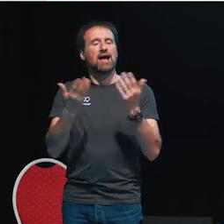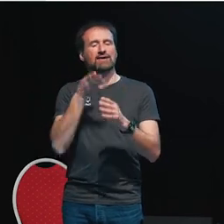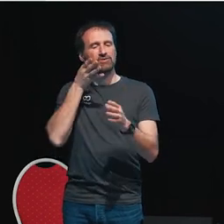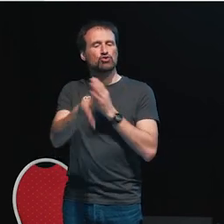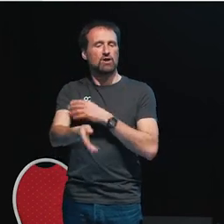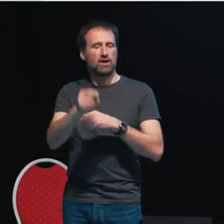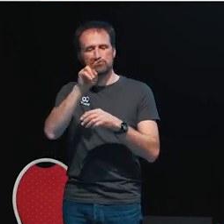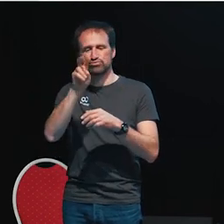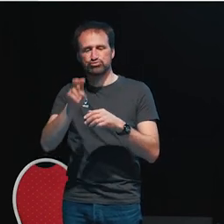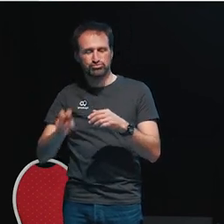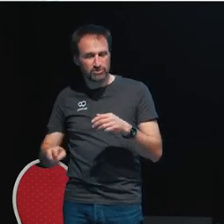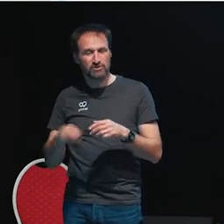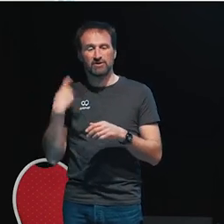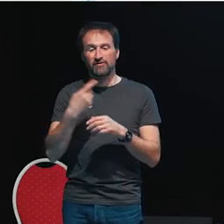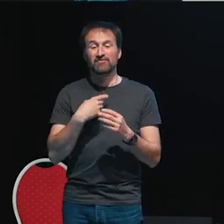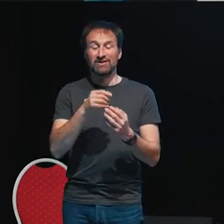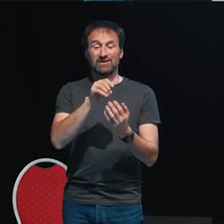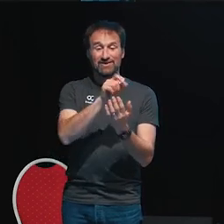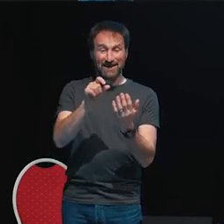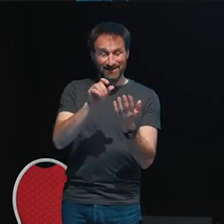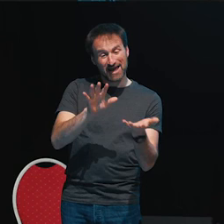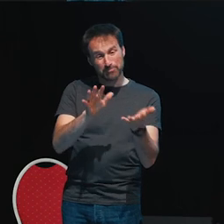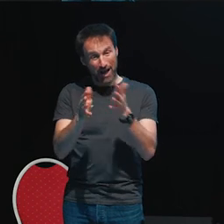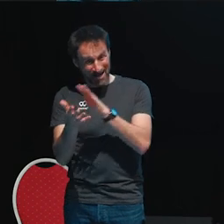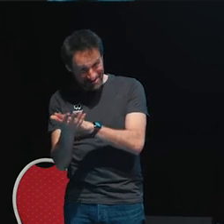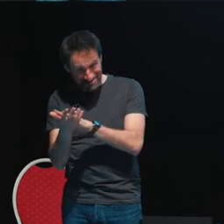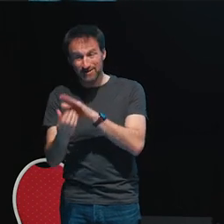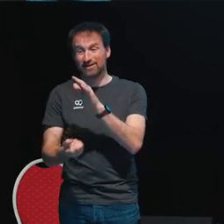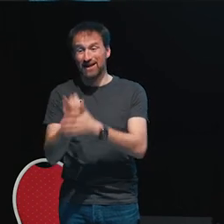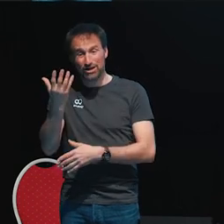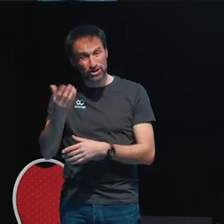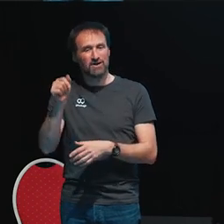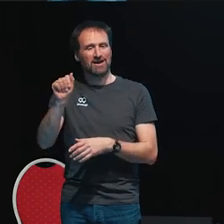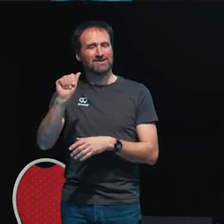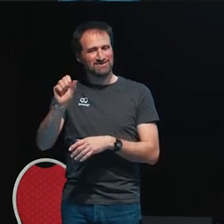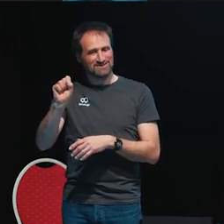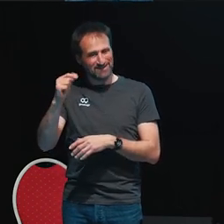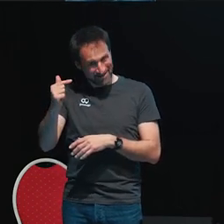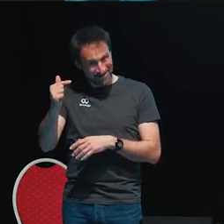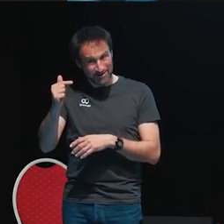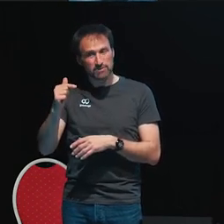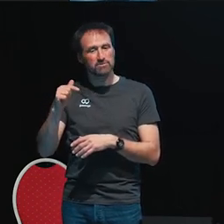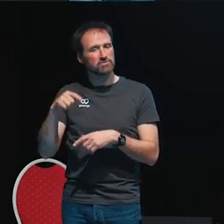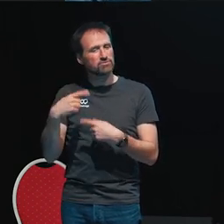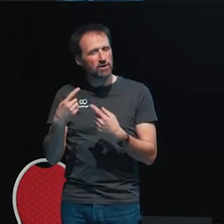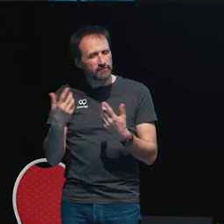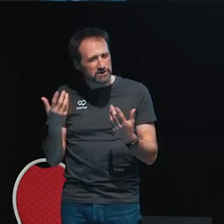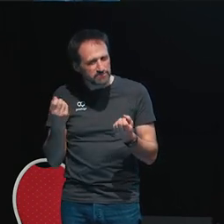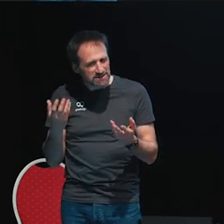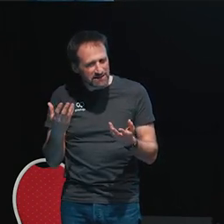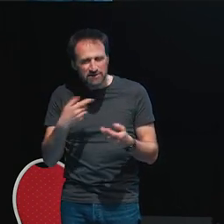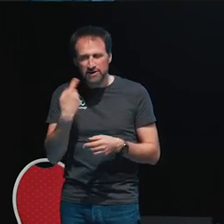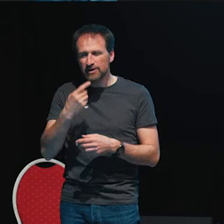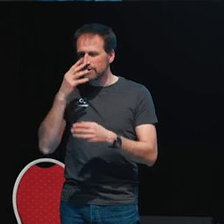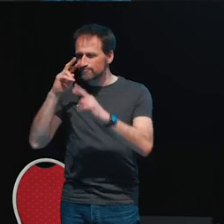parse the file and we create an AST, but we do something special. We walk through this AST and we look